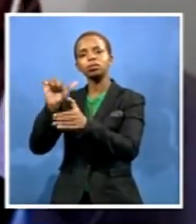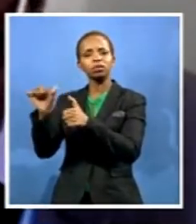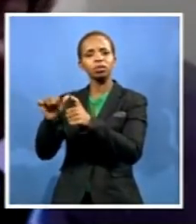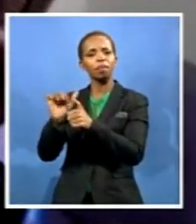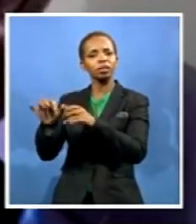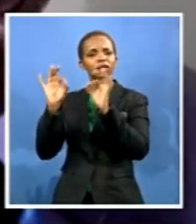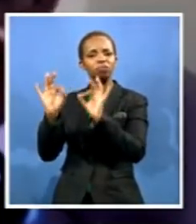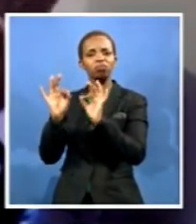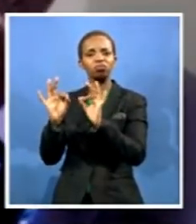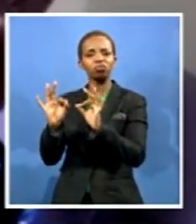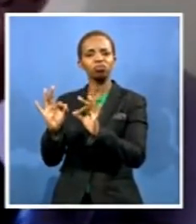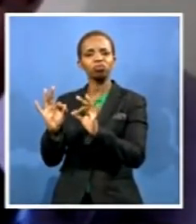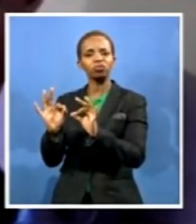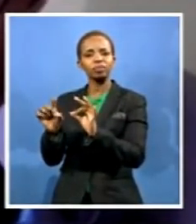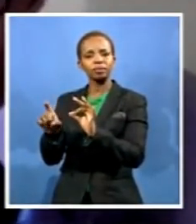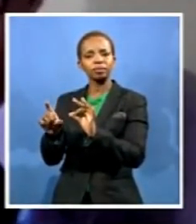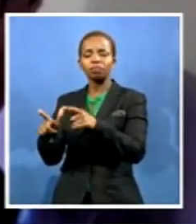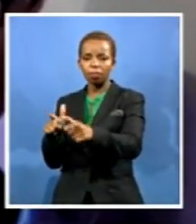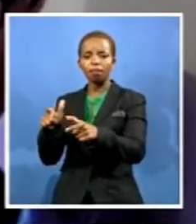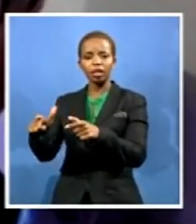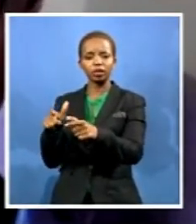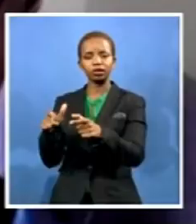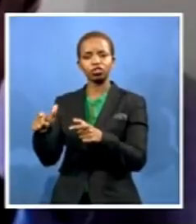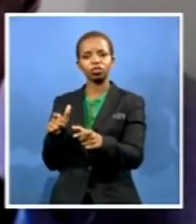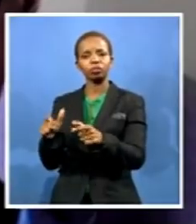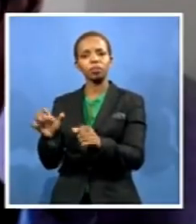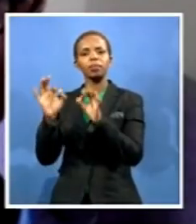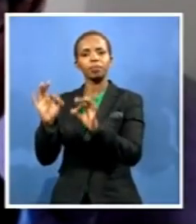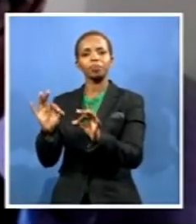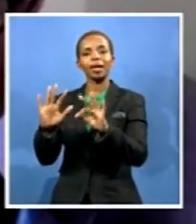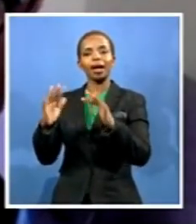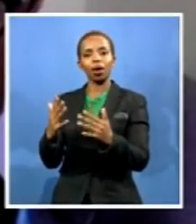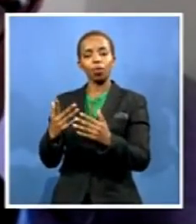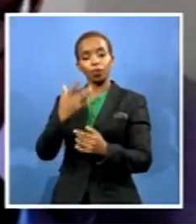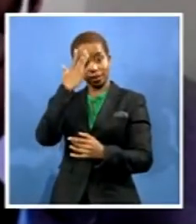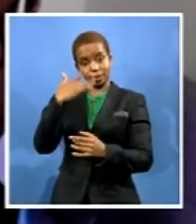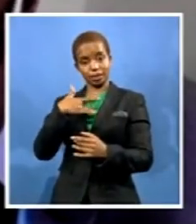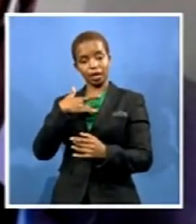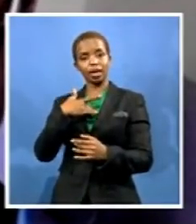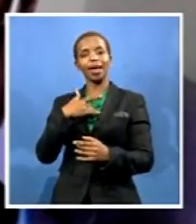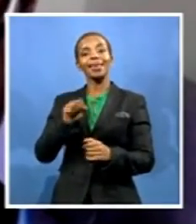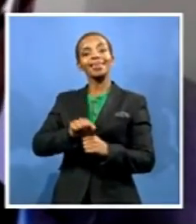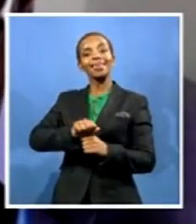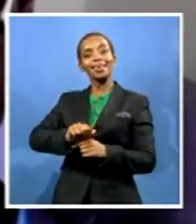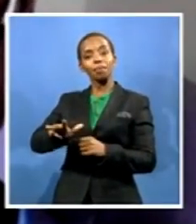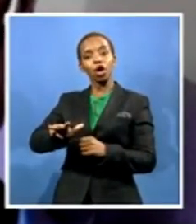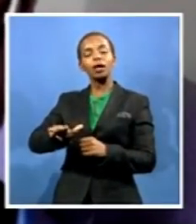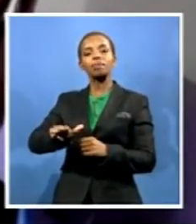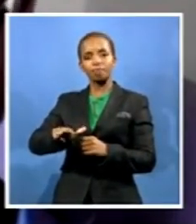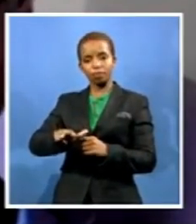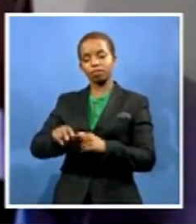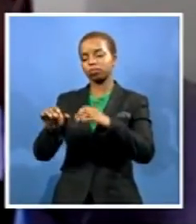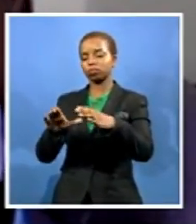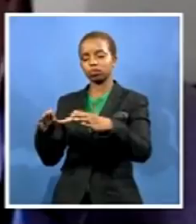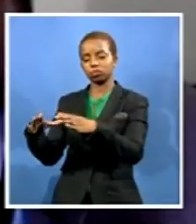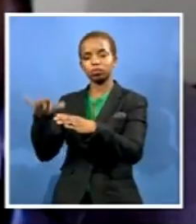manage that in terms of isolating patients and things. What we learned about what we should bring from Ebola